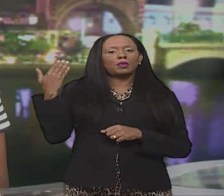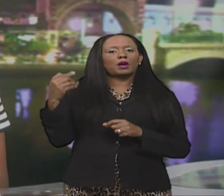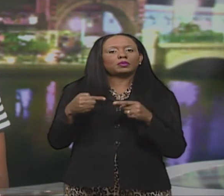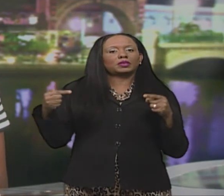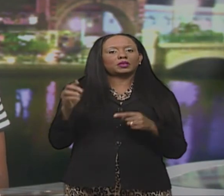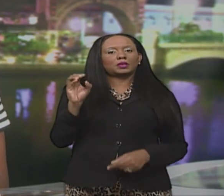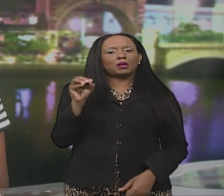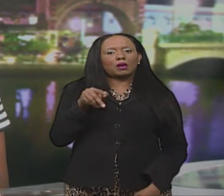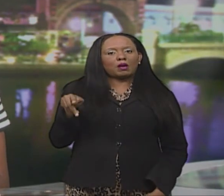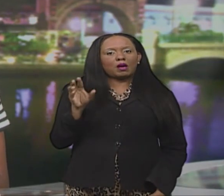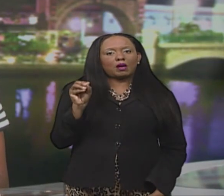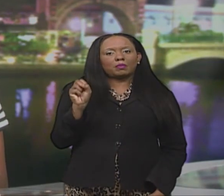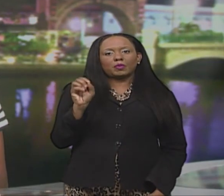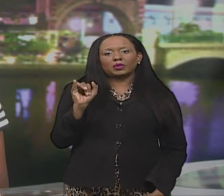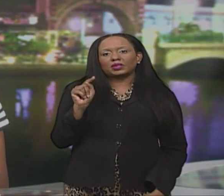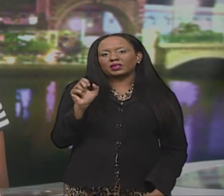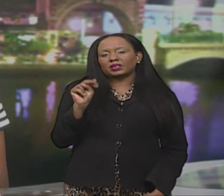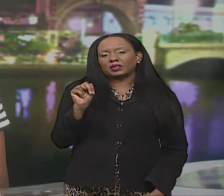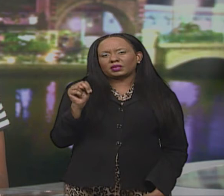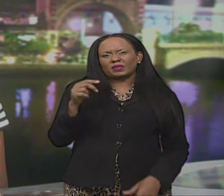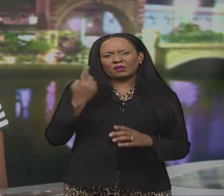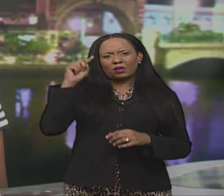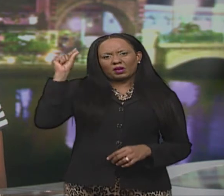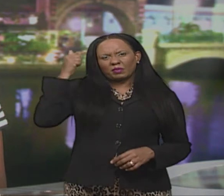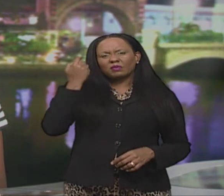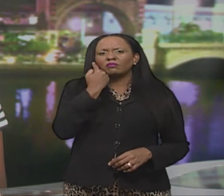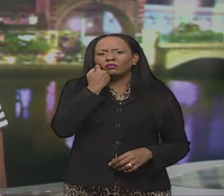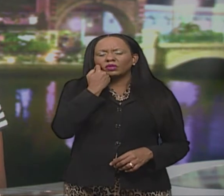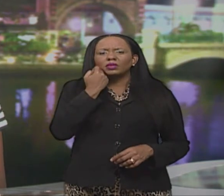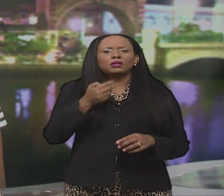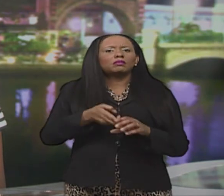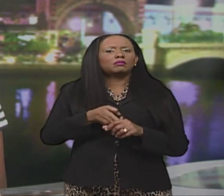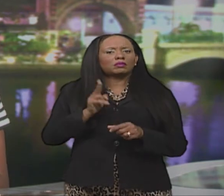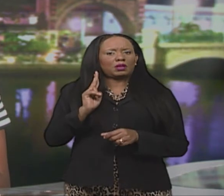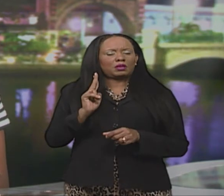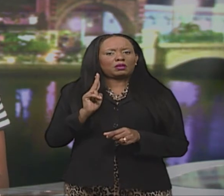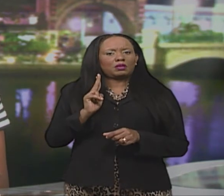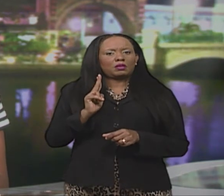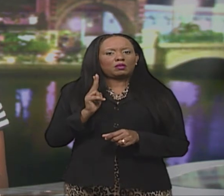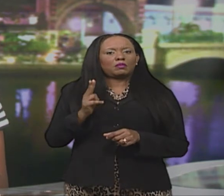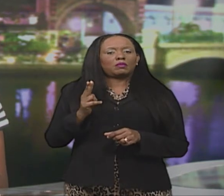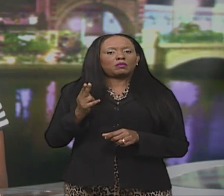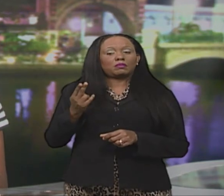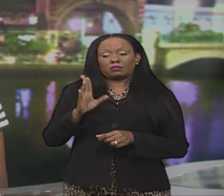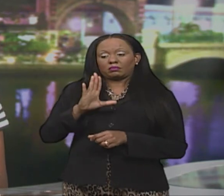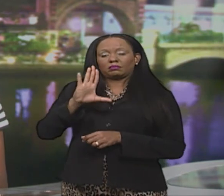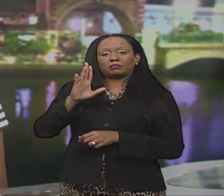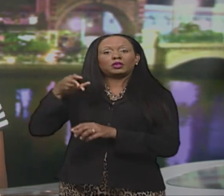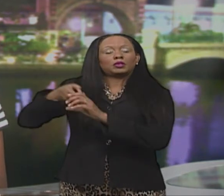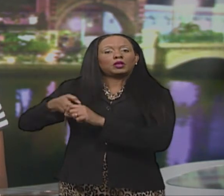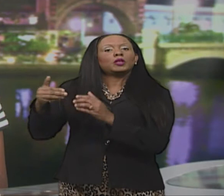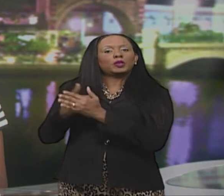Former opposition MP Joseph Isaac, who recently resigned from the United Workers' Party, will be part of a newly